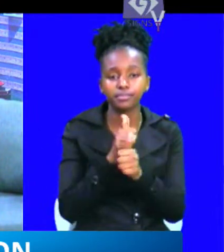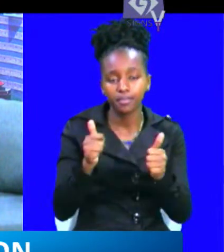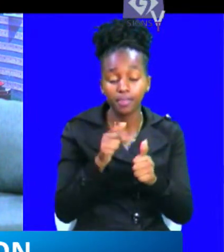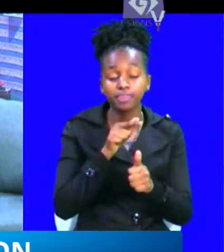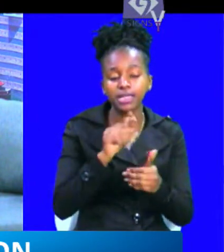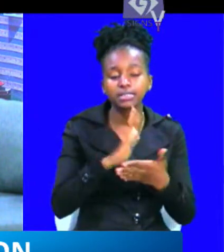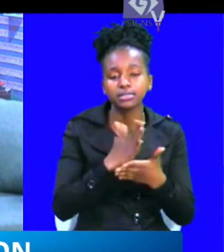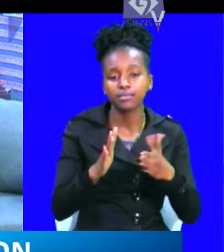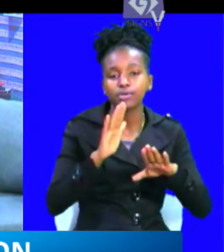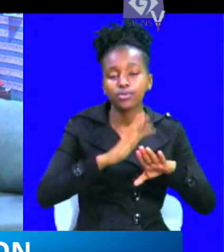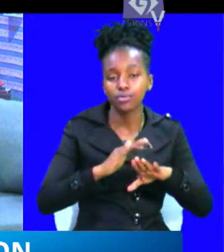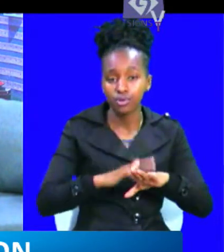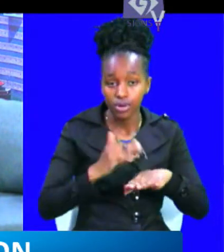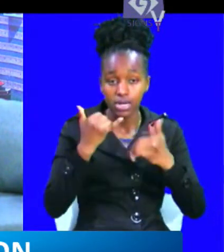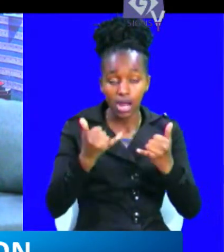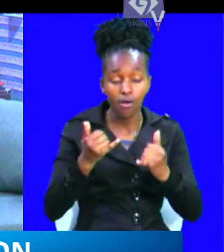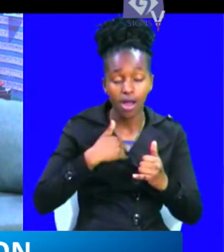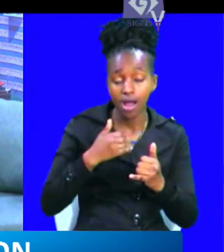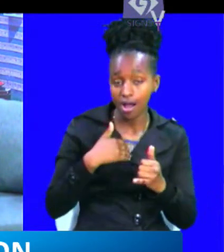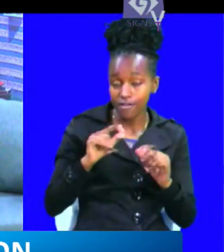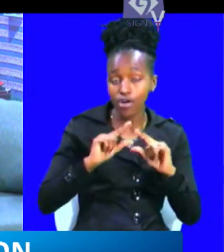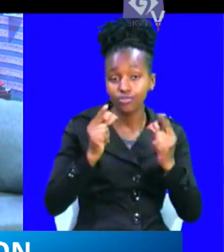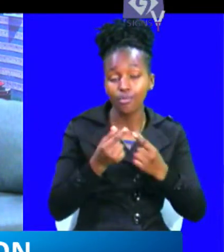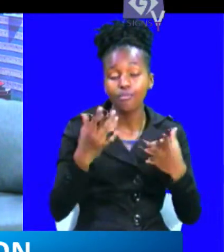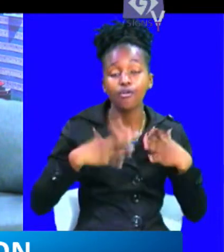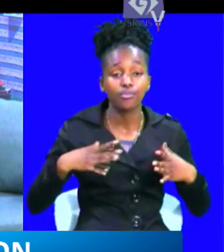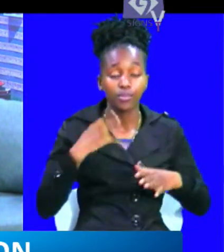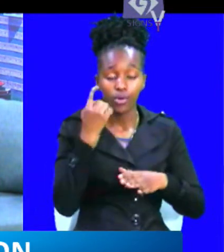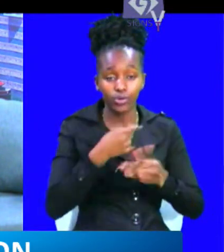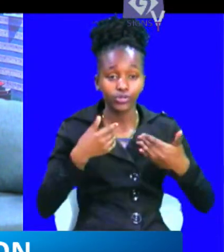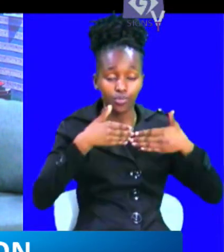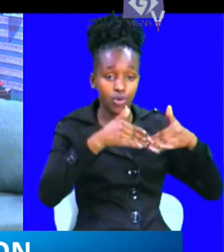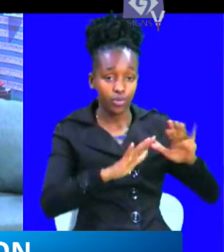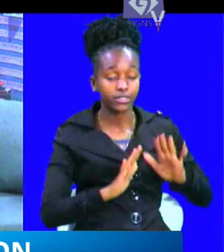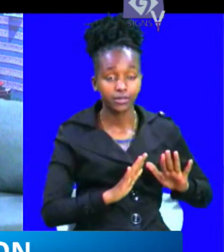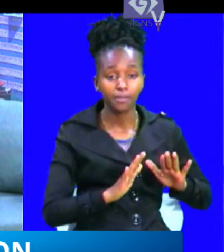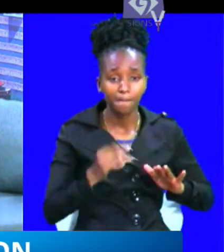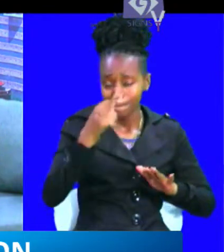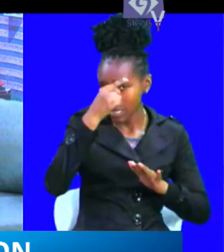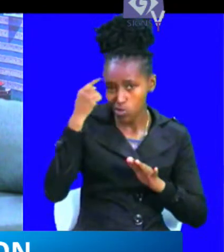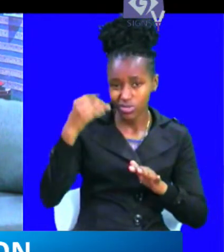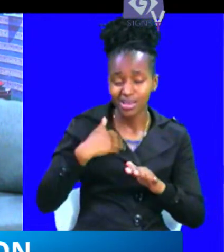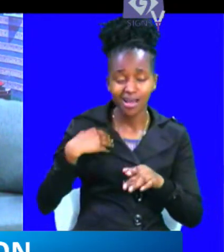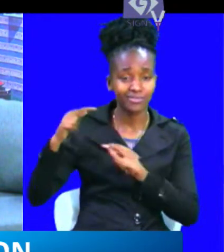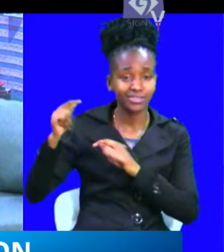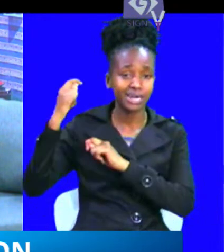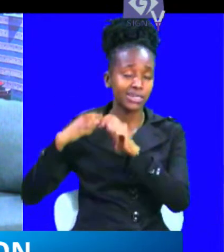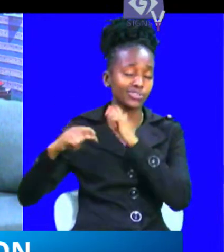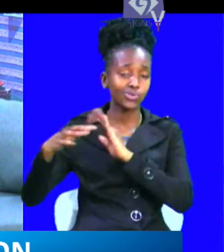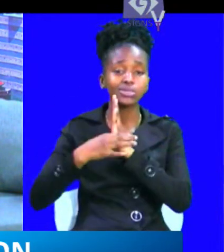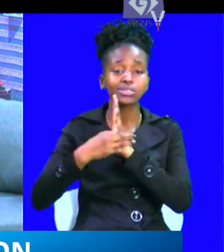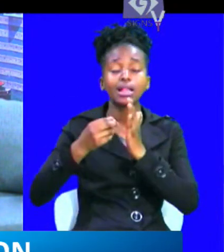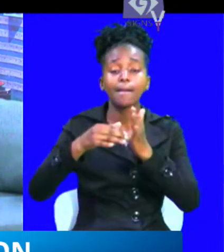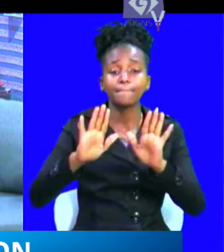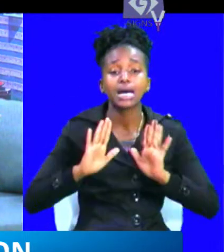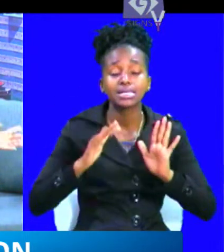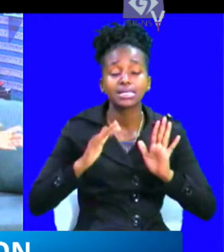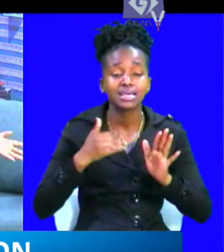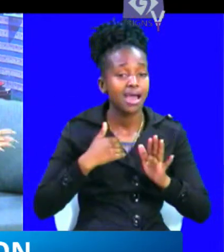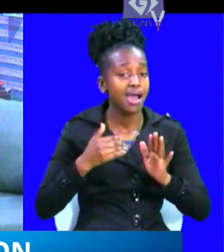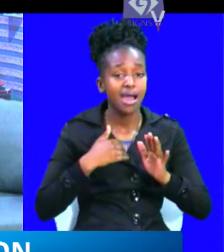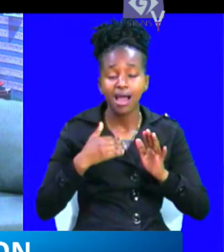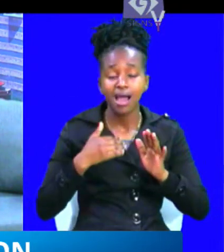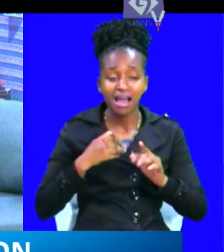So there's a whole section of people left out probably with the traditional skills. You didn't attain a